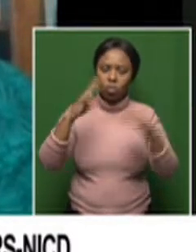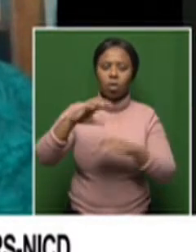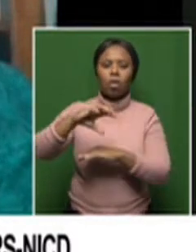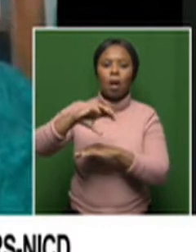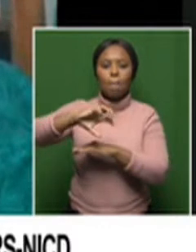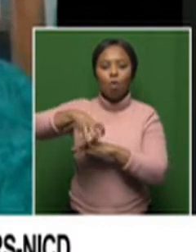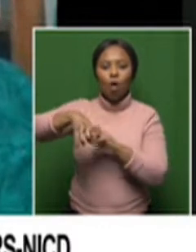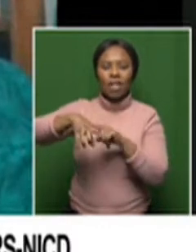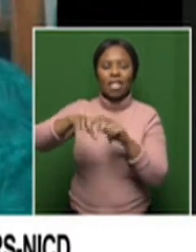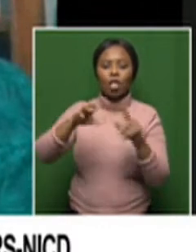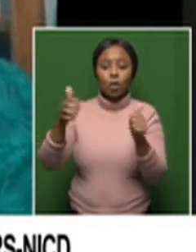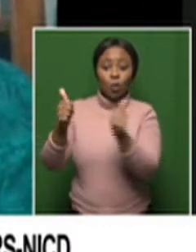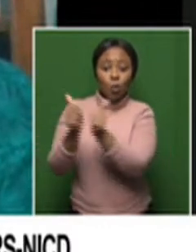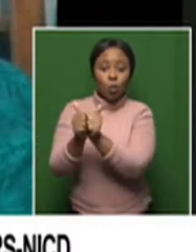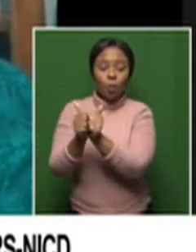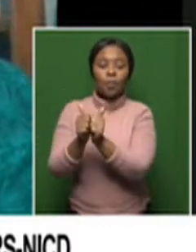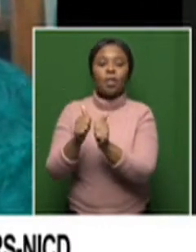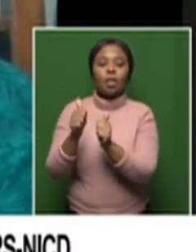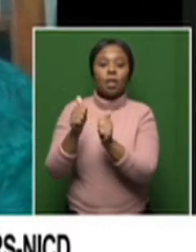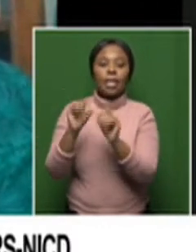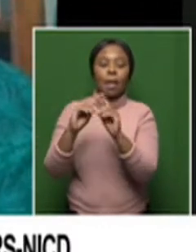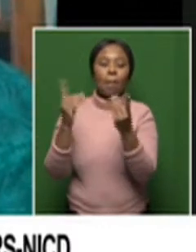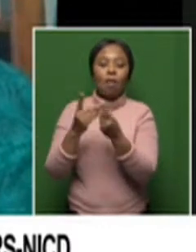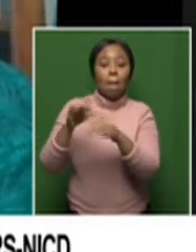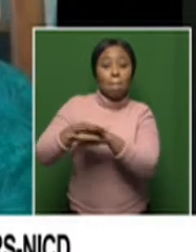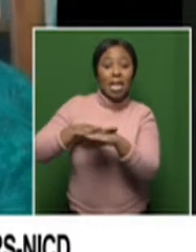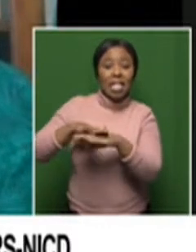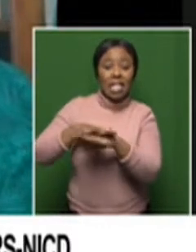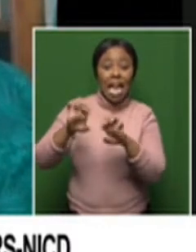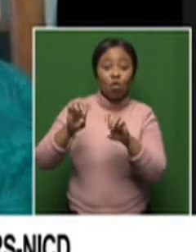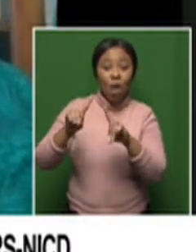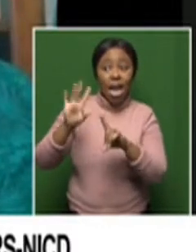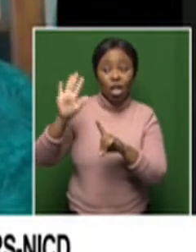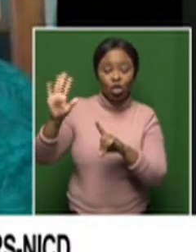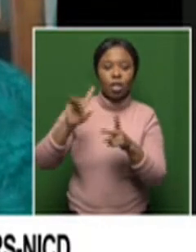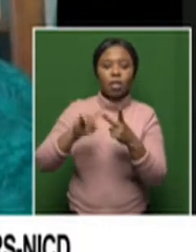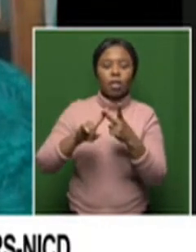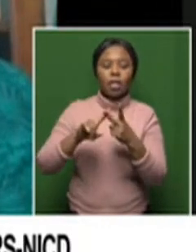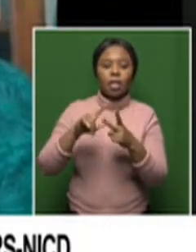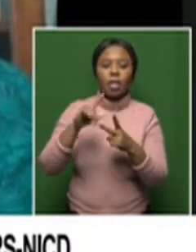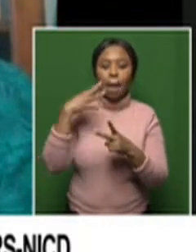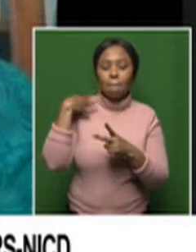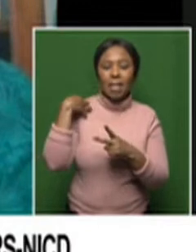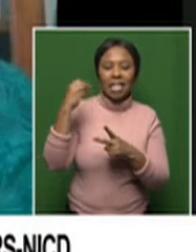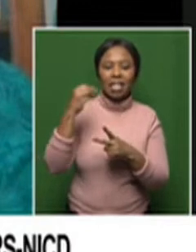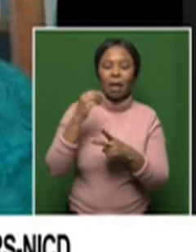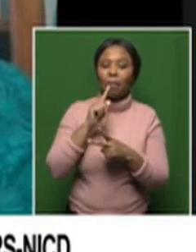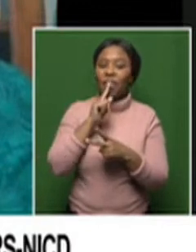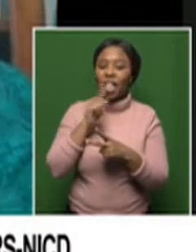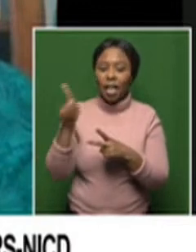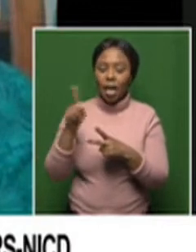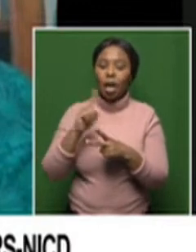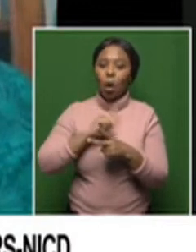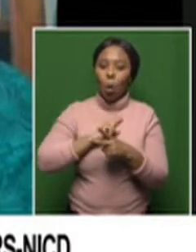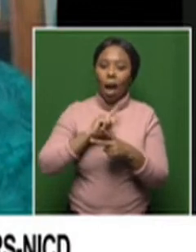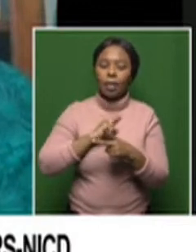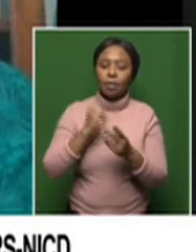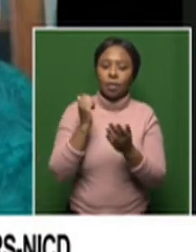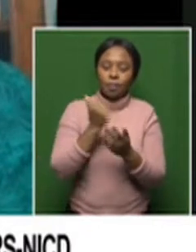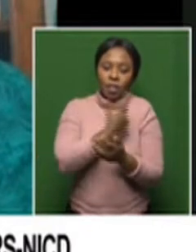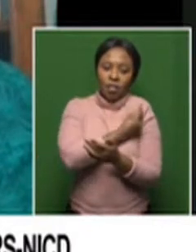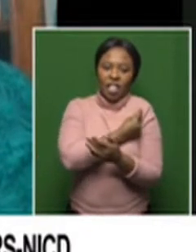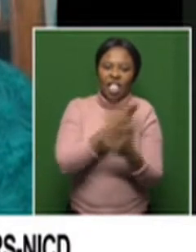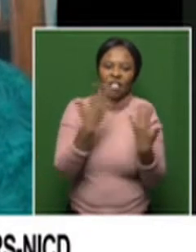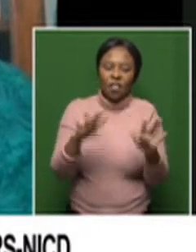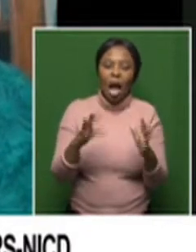Department of Basic Education, together with Minister Motsega, for vaccinating nearly around 50,000 a